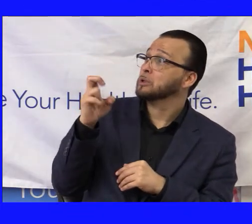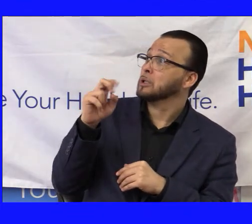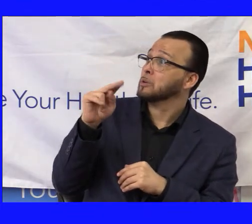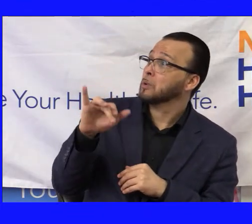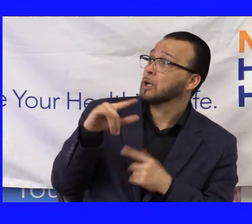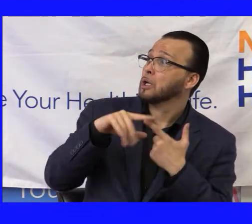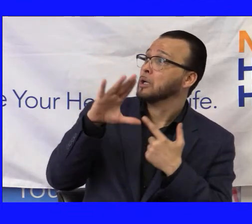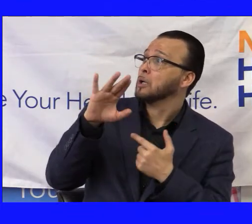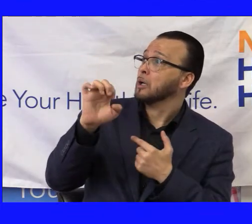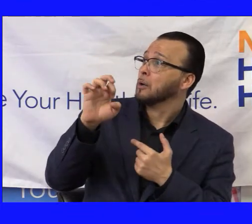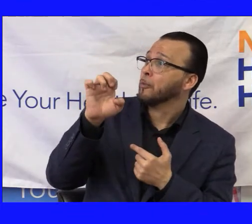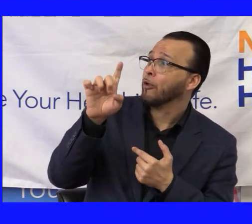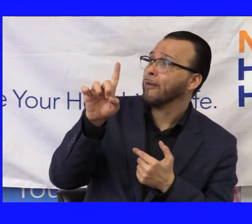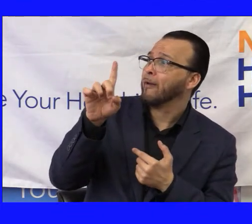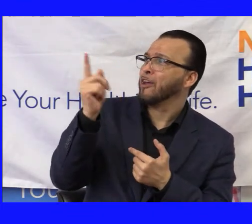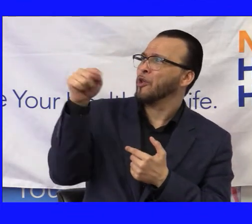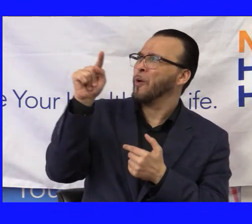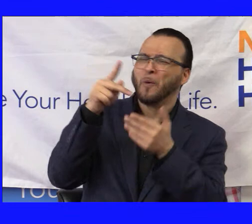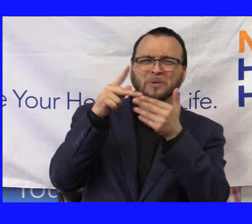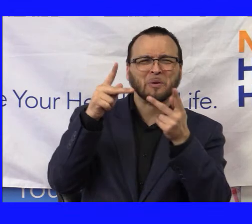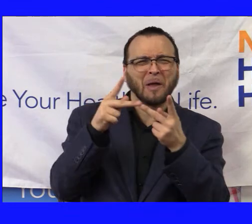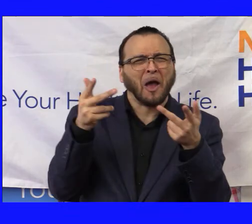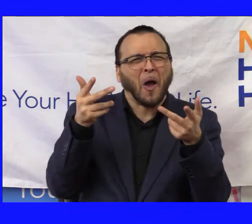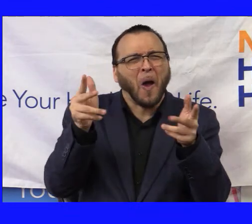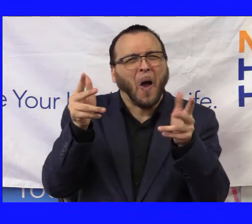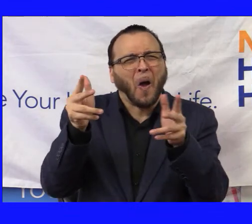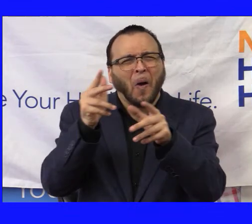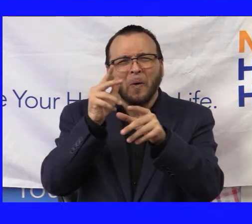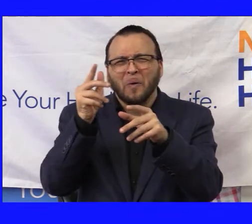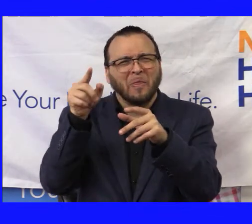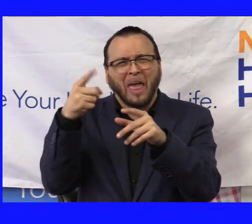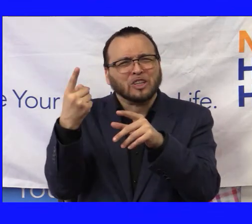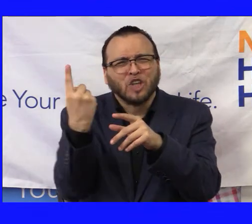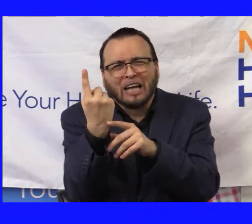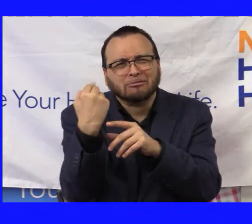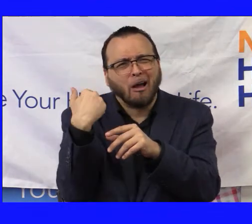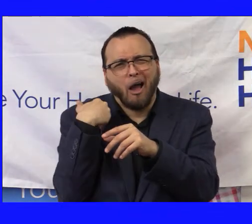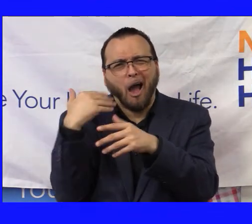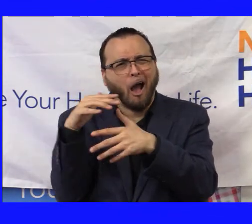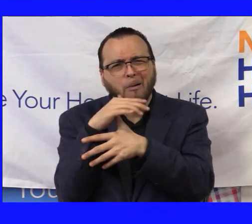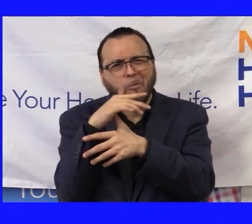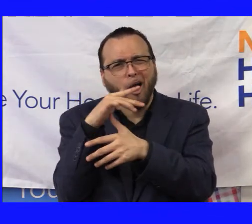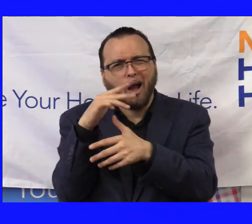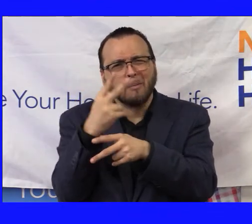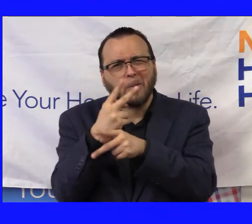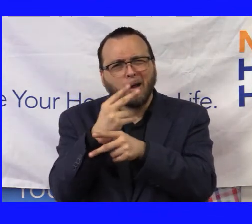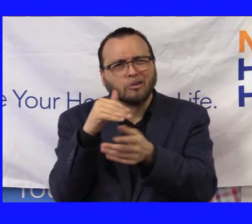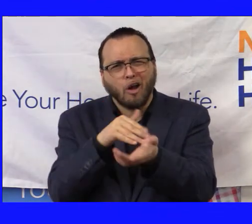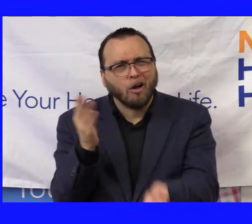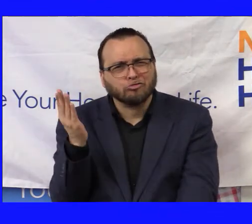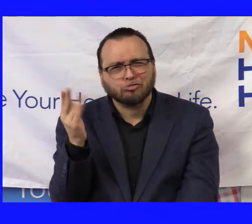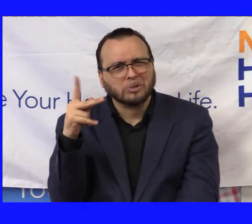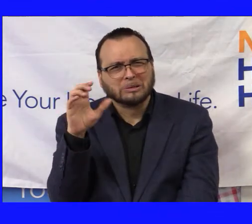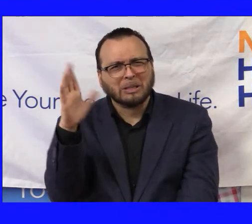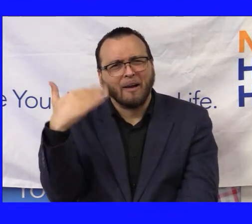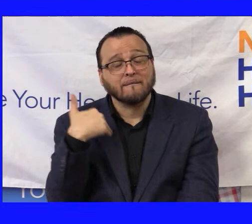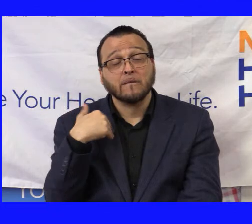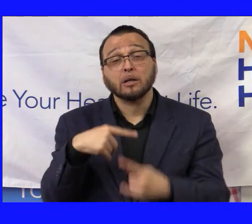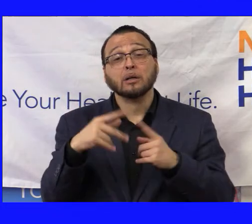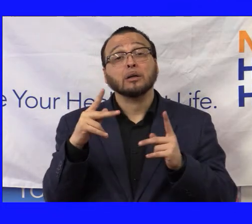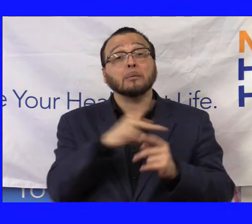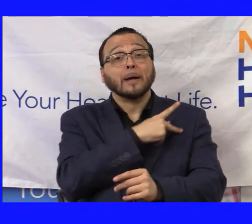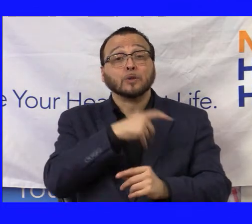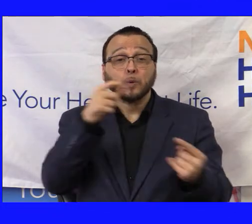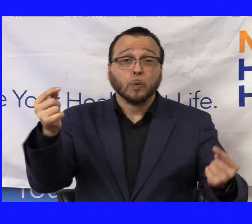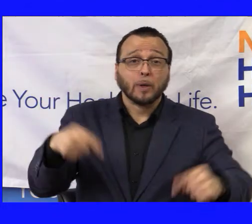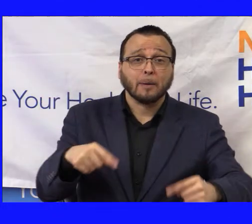ENY, those are places that already really only have primary care doctors. The patients that come to the emergency department, they're going to have lower numbers